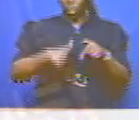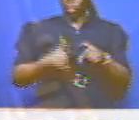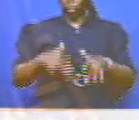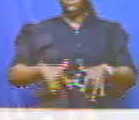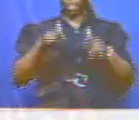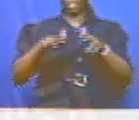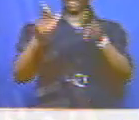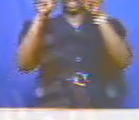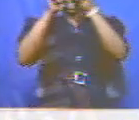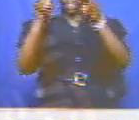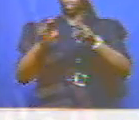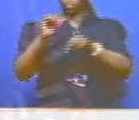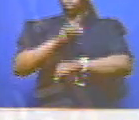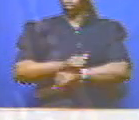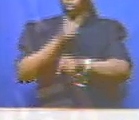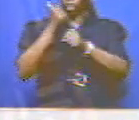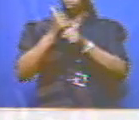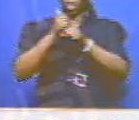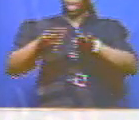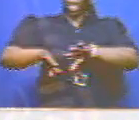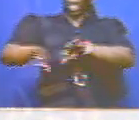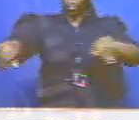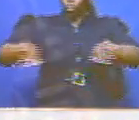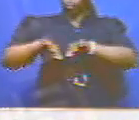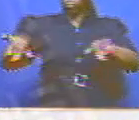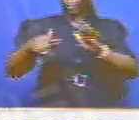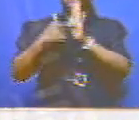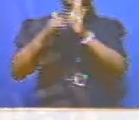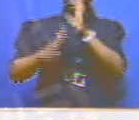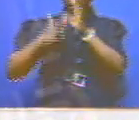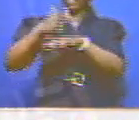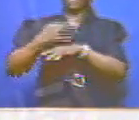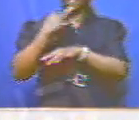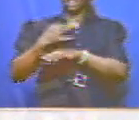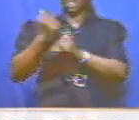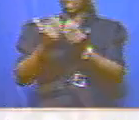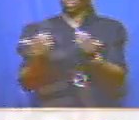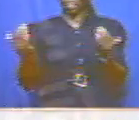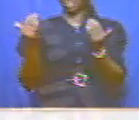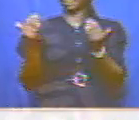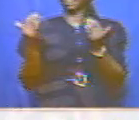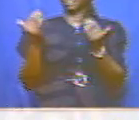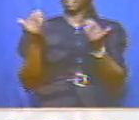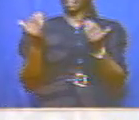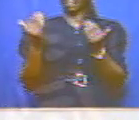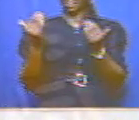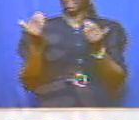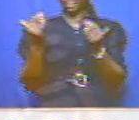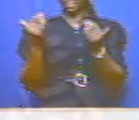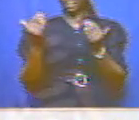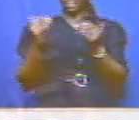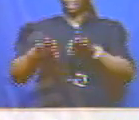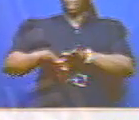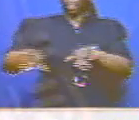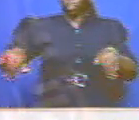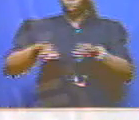School and they're holding a swimming gala and over 300 children. Mm-hmm. Actually they swam various